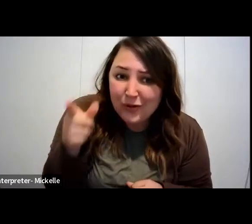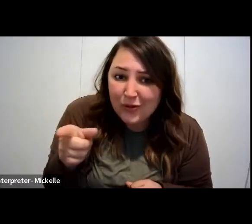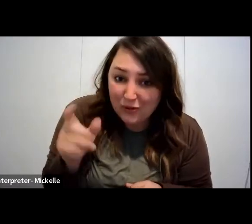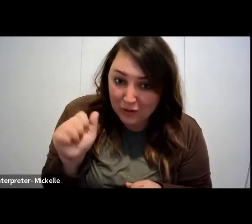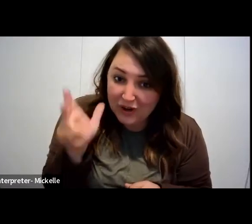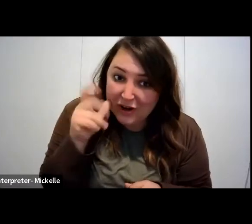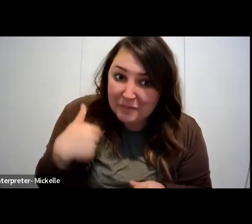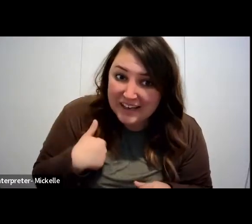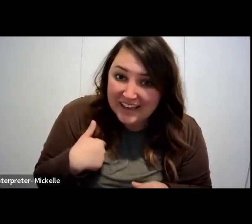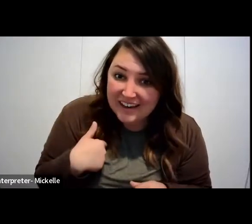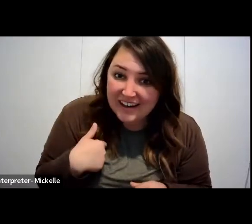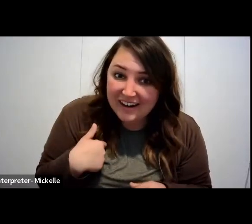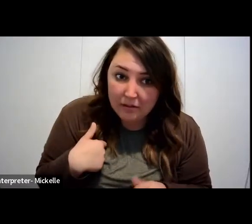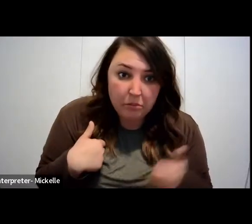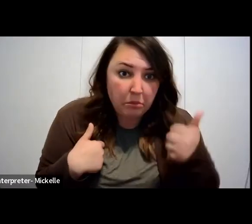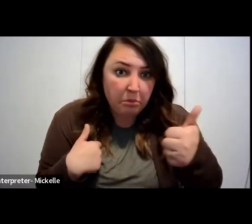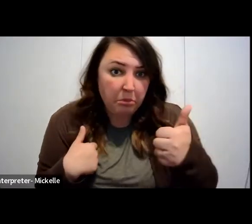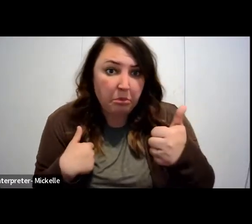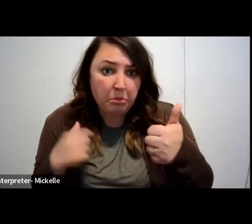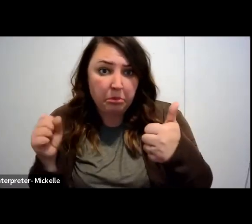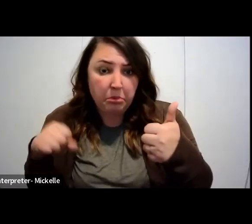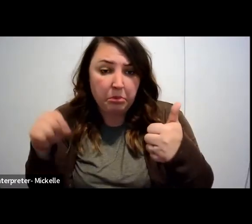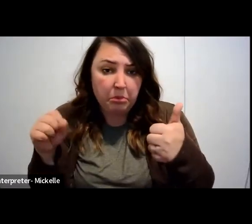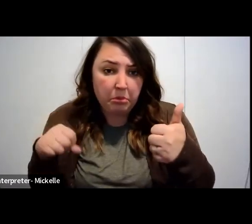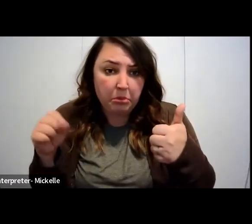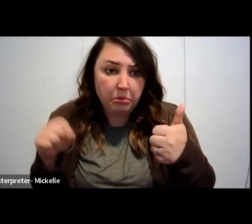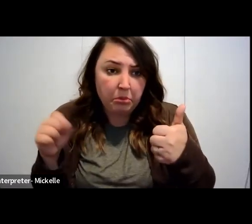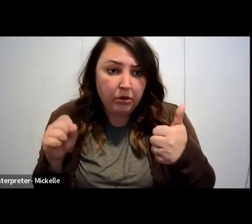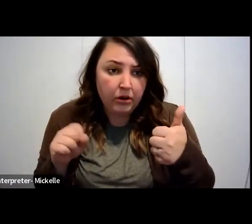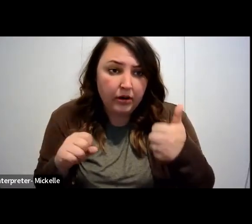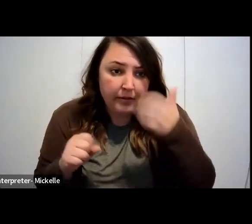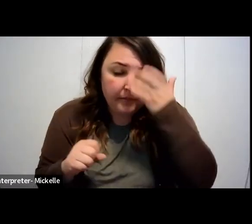me? It's us, I think.